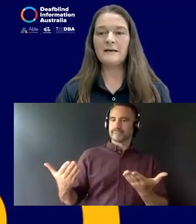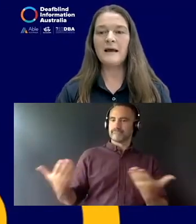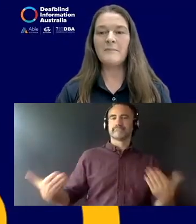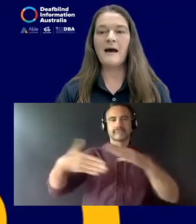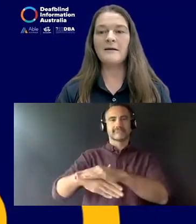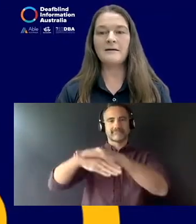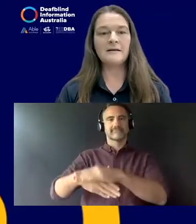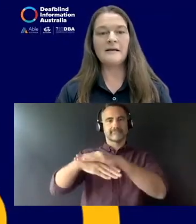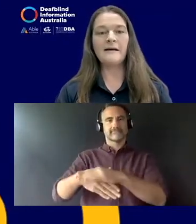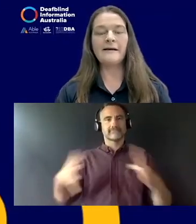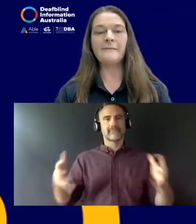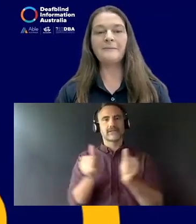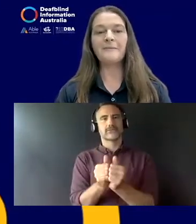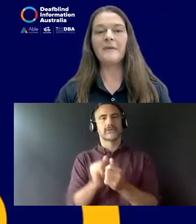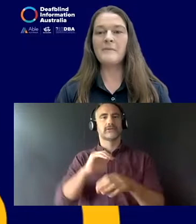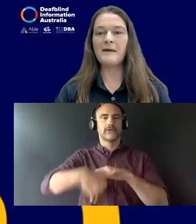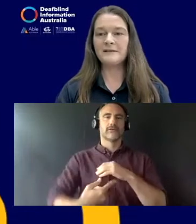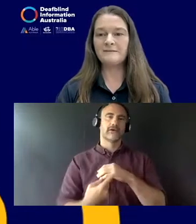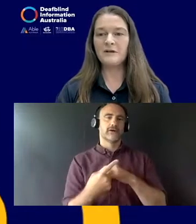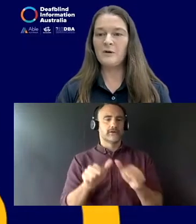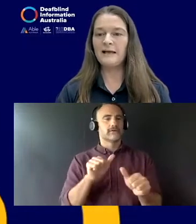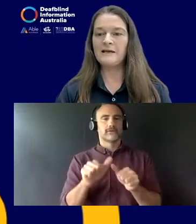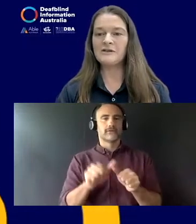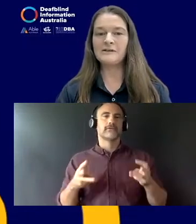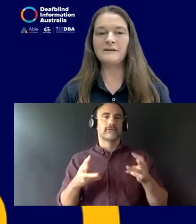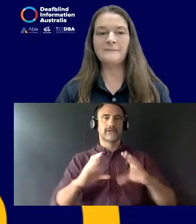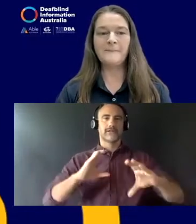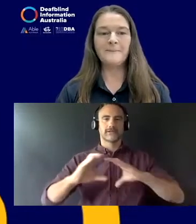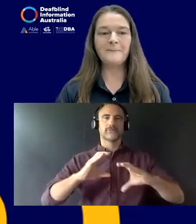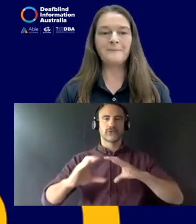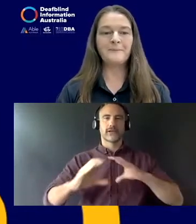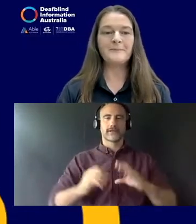agreement about the methods of communication.